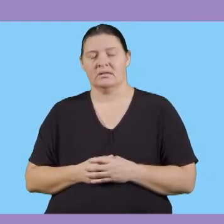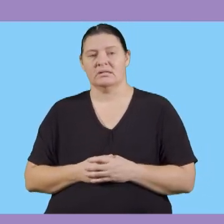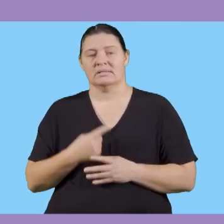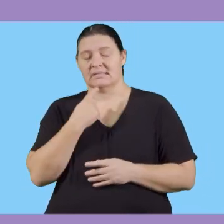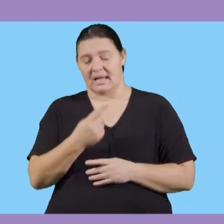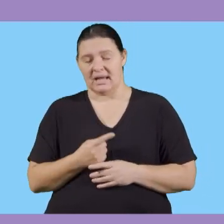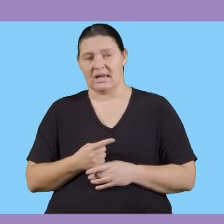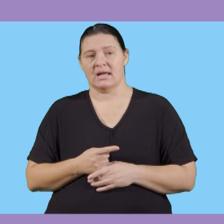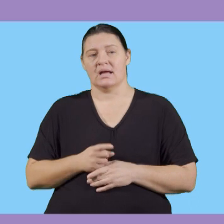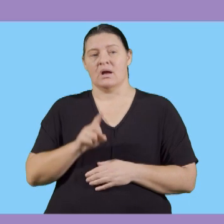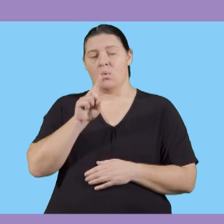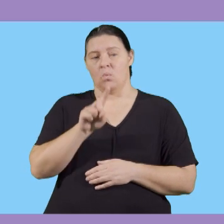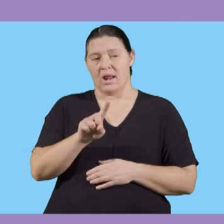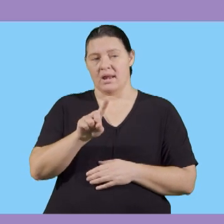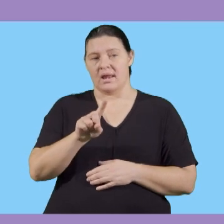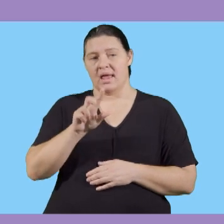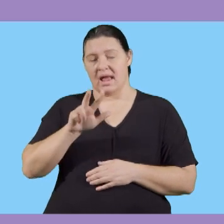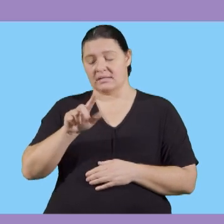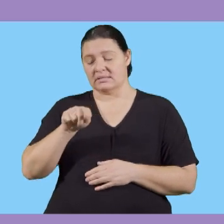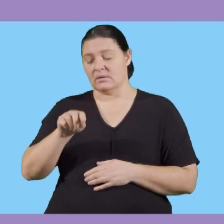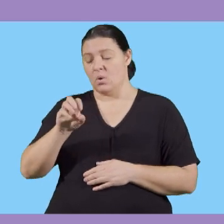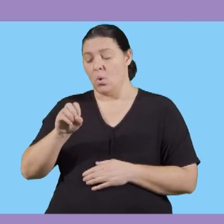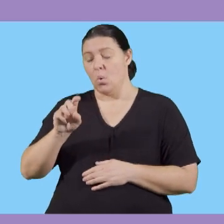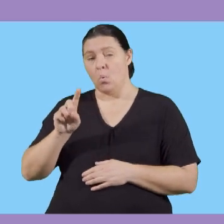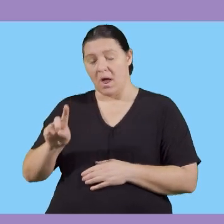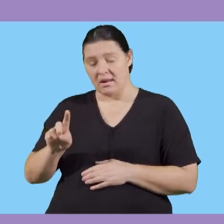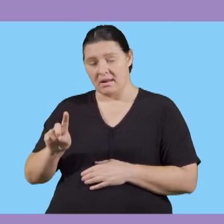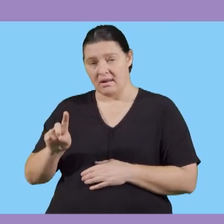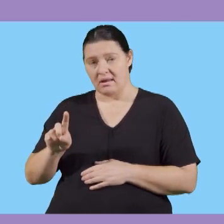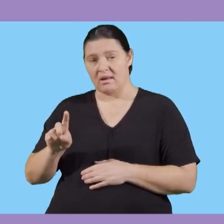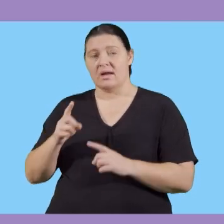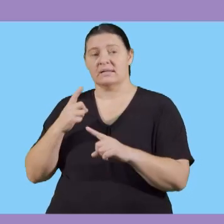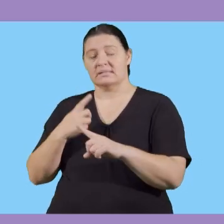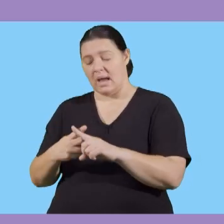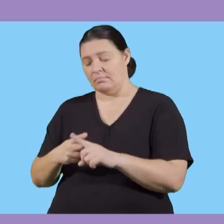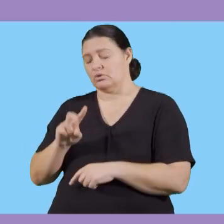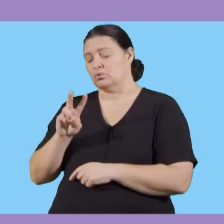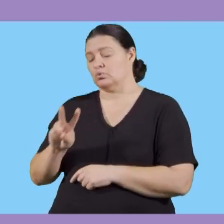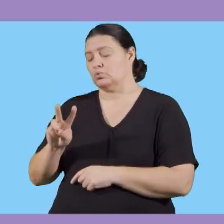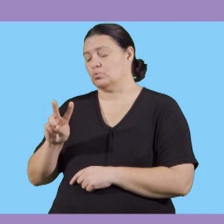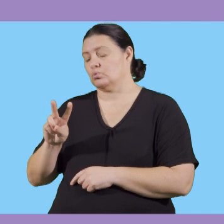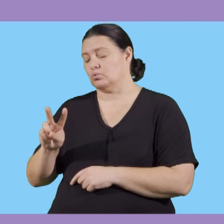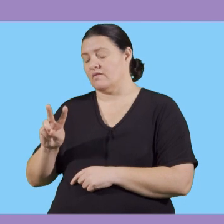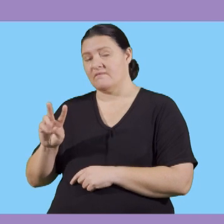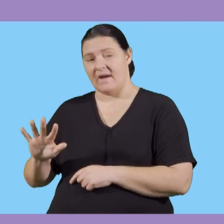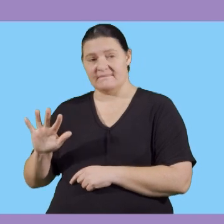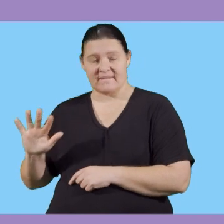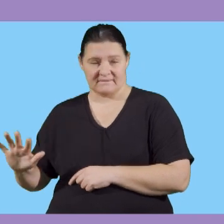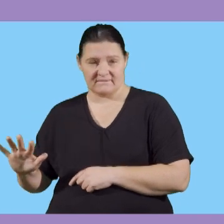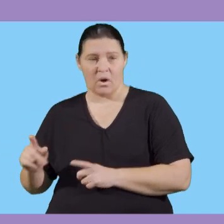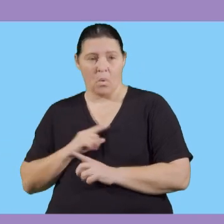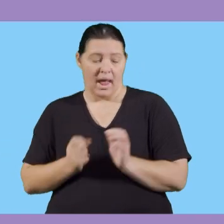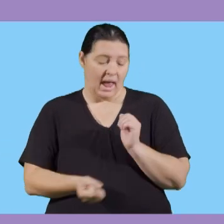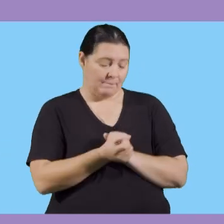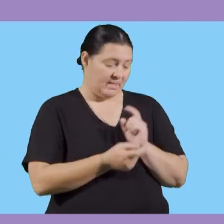We are going to multiply that 1 with 255. And what I do on one side of our rate, we should